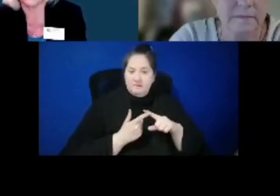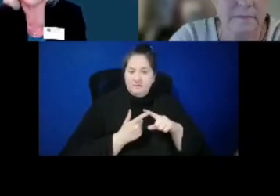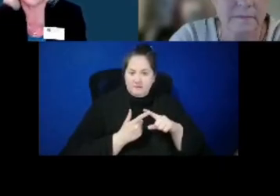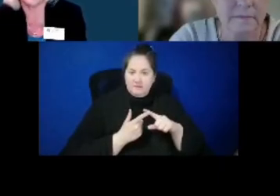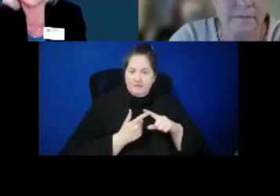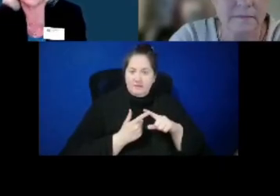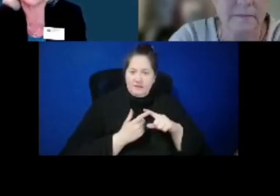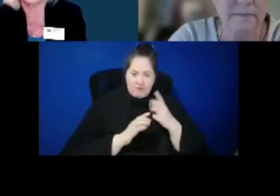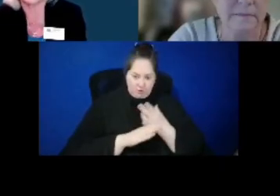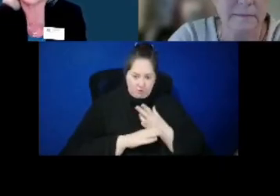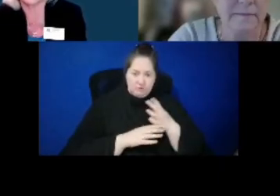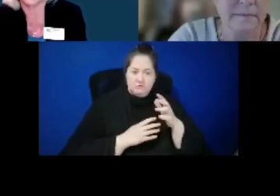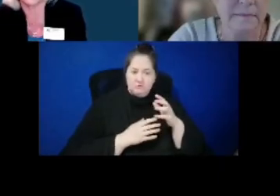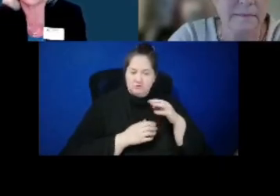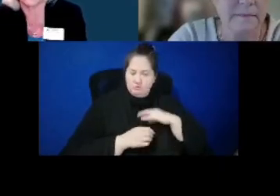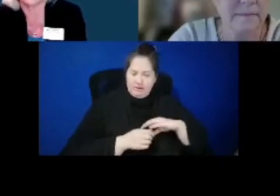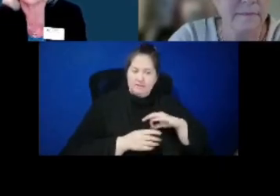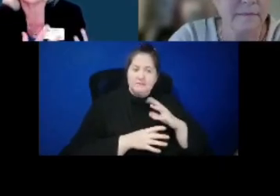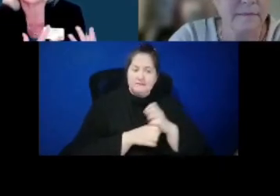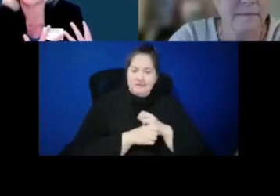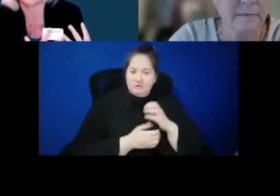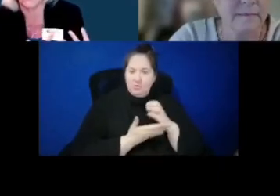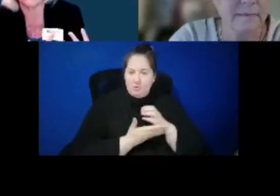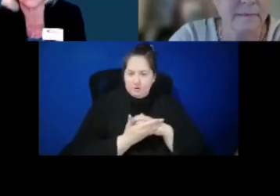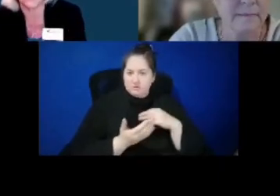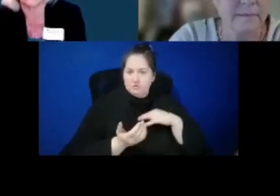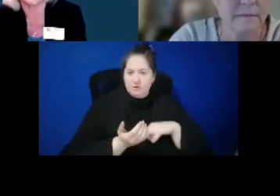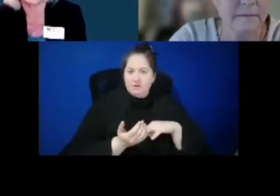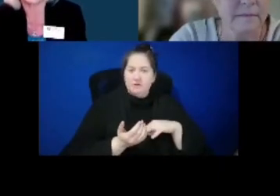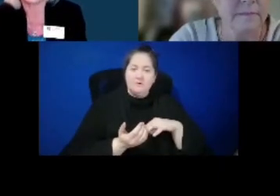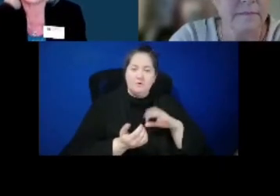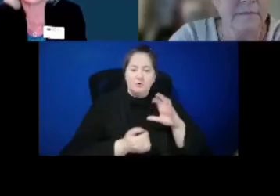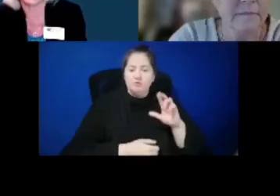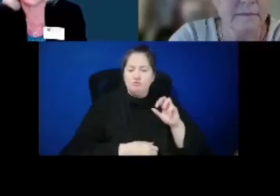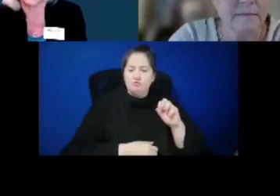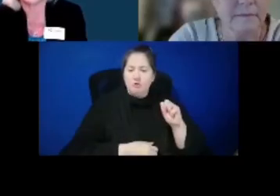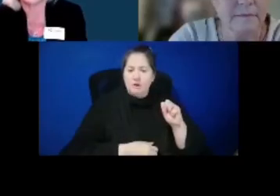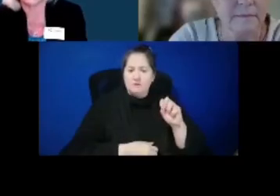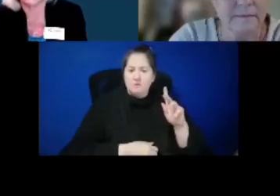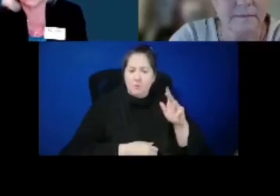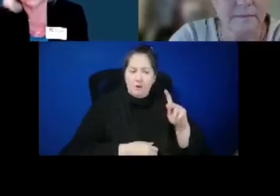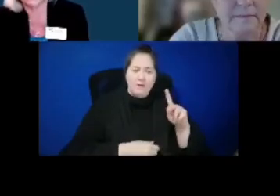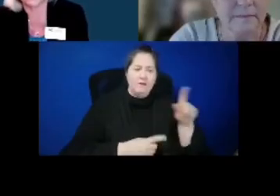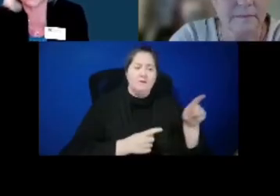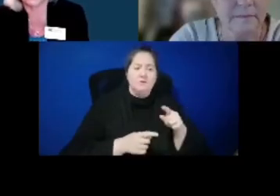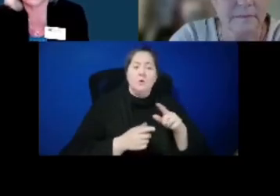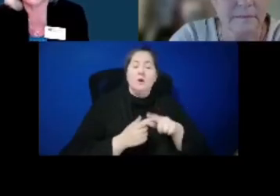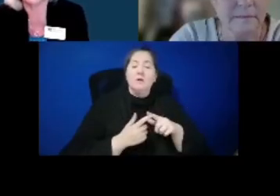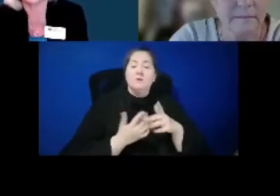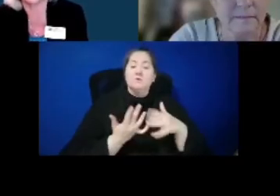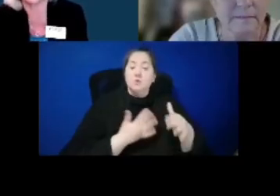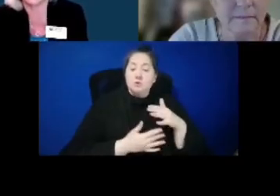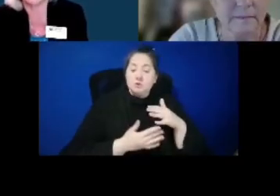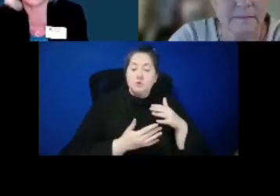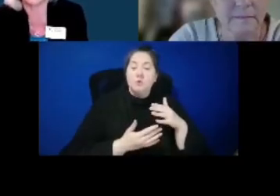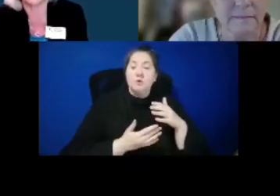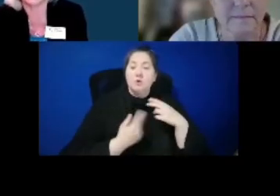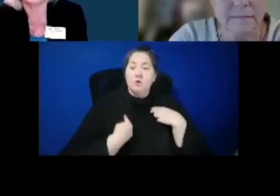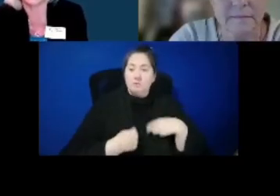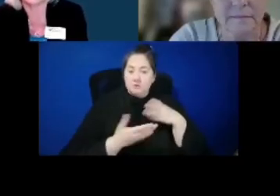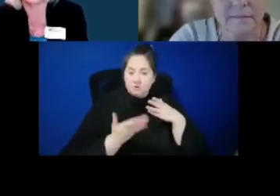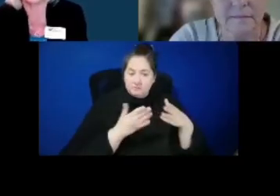roll over or roll into and receive course credit, or we say crosswalk, into our social and human services